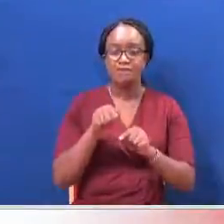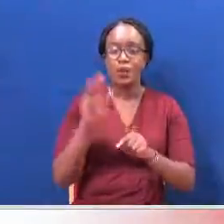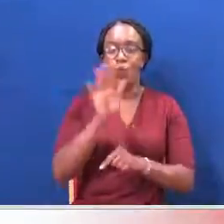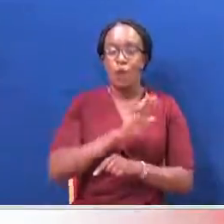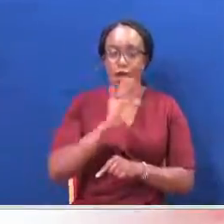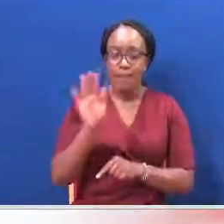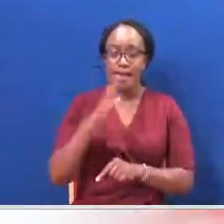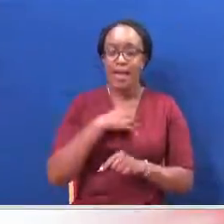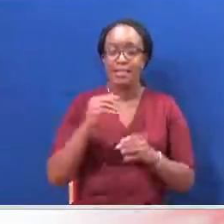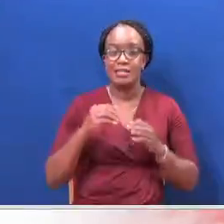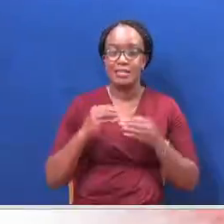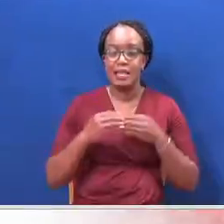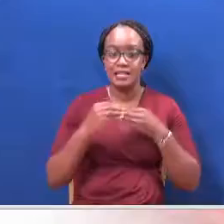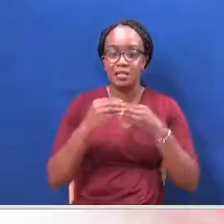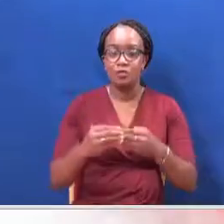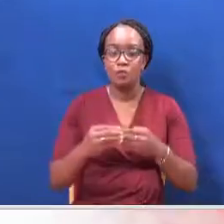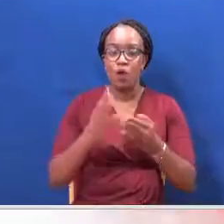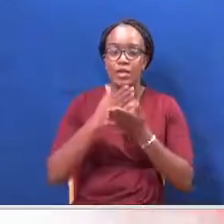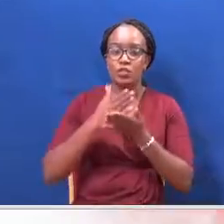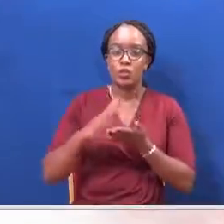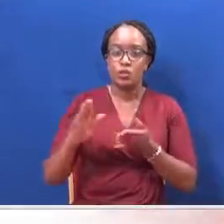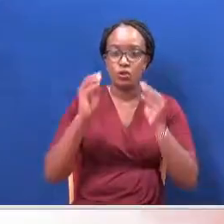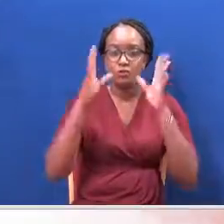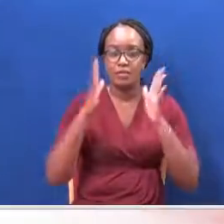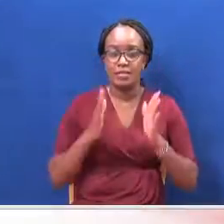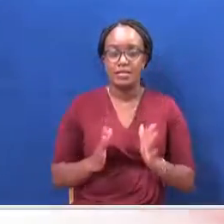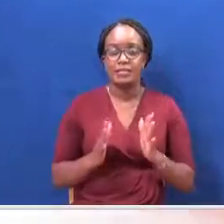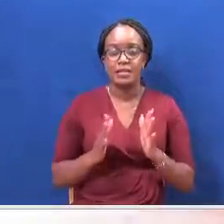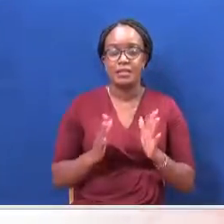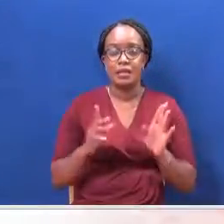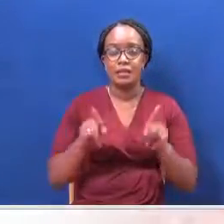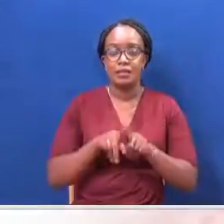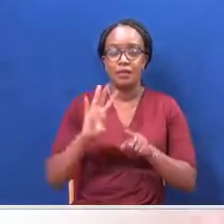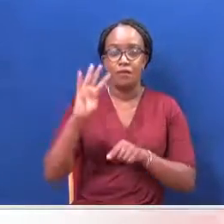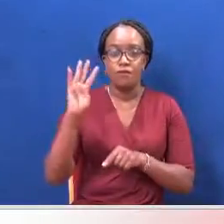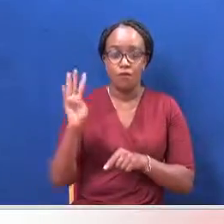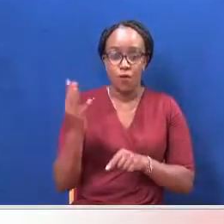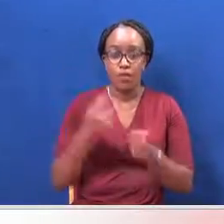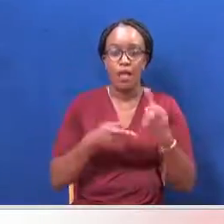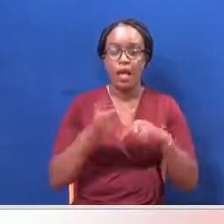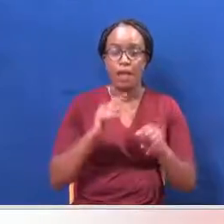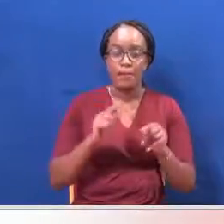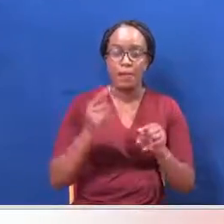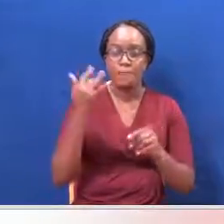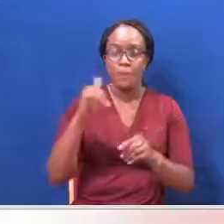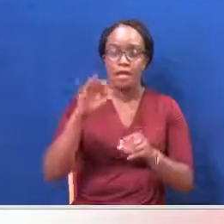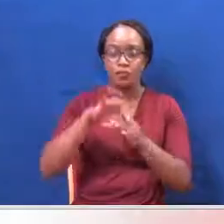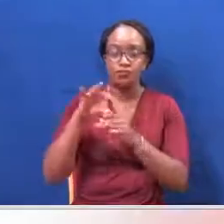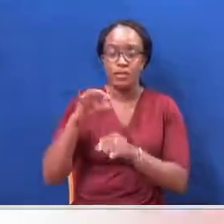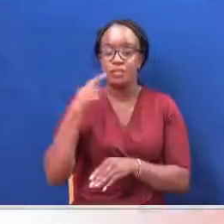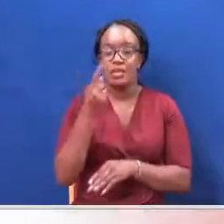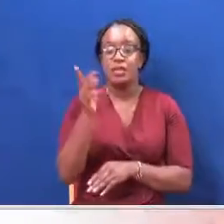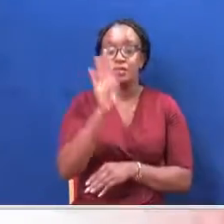pushing for the exclusion of teachers as polling officials in the forthcoming by-election, saying that the Wiper party